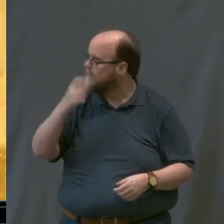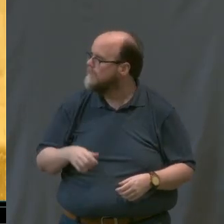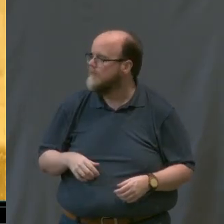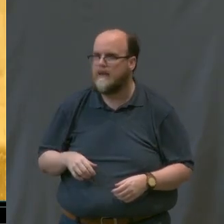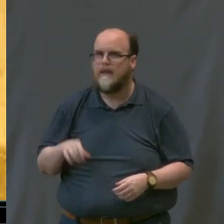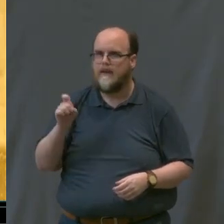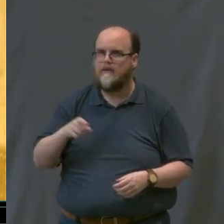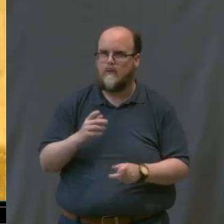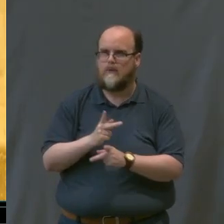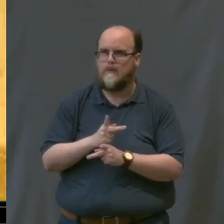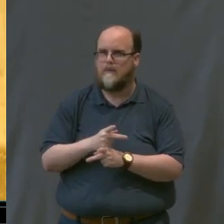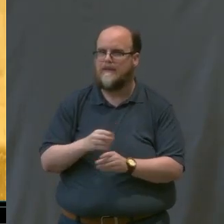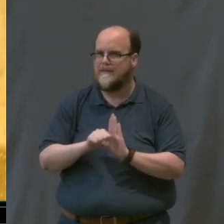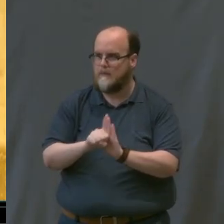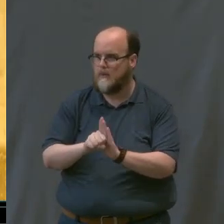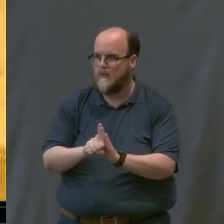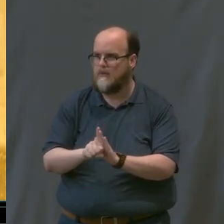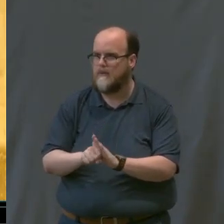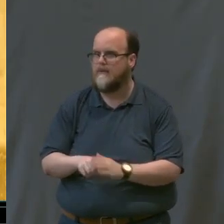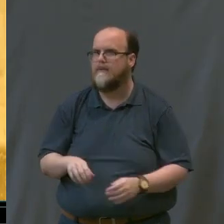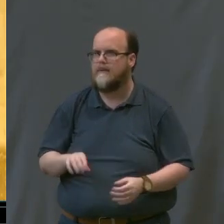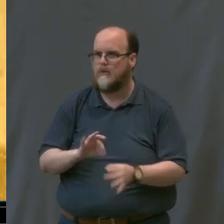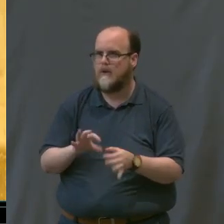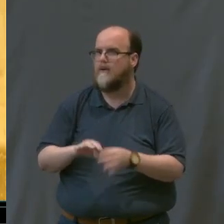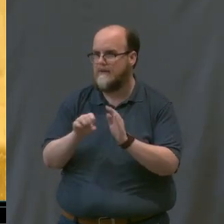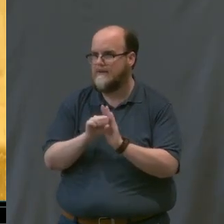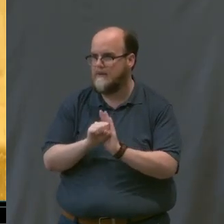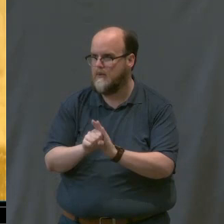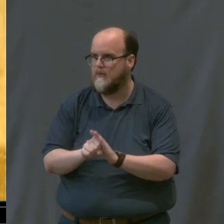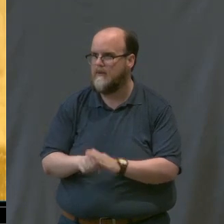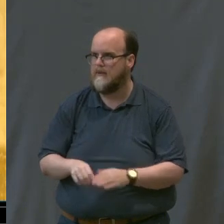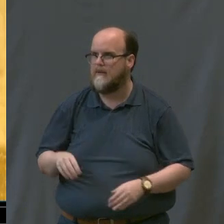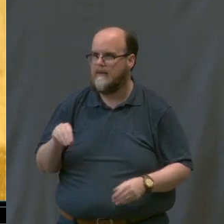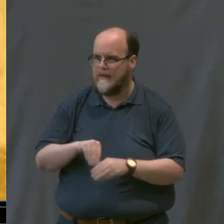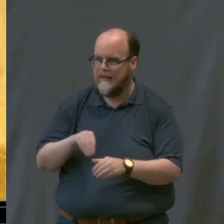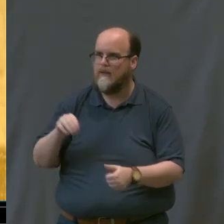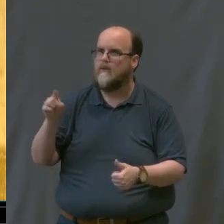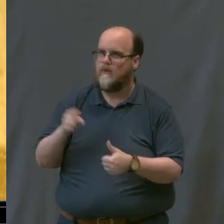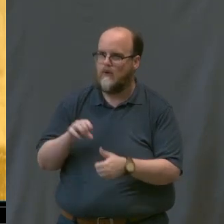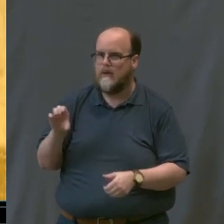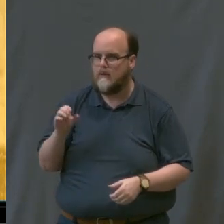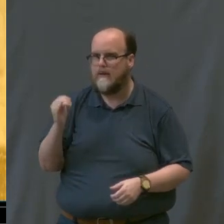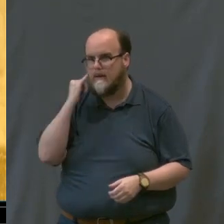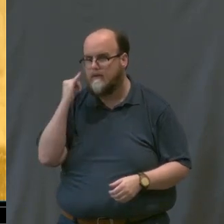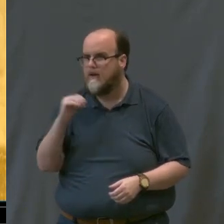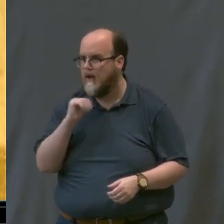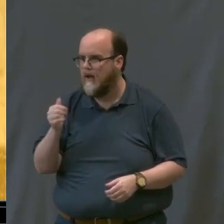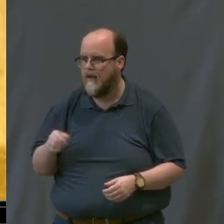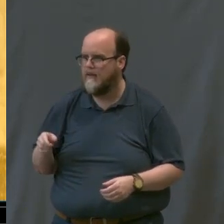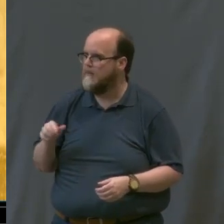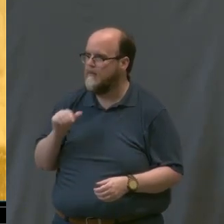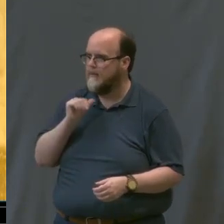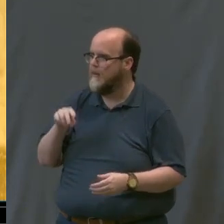You've got to keep the symbols, the translations, interpretations of the symbols in the first century. If you don't, they're meaningless